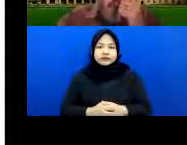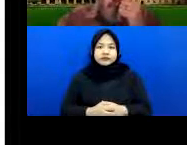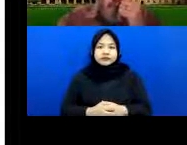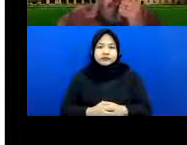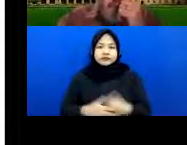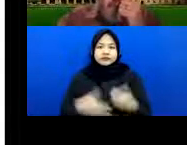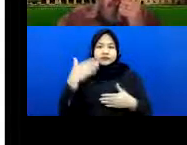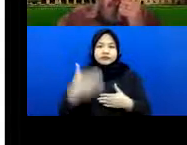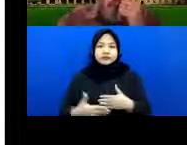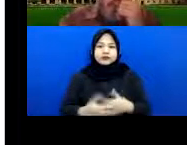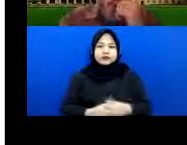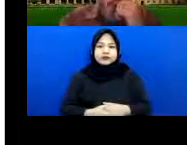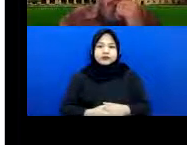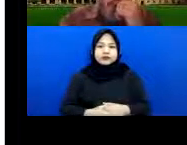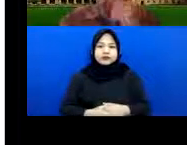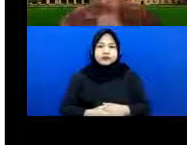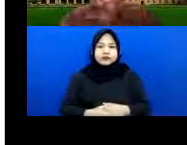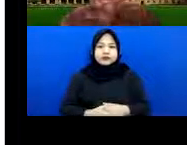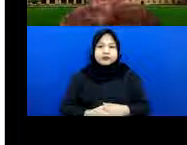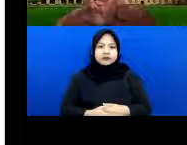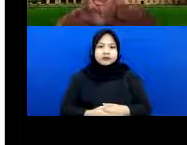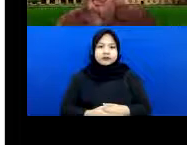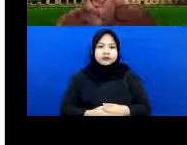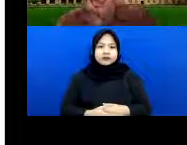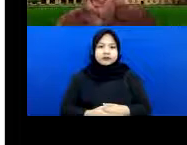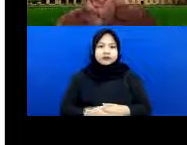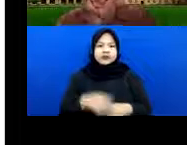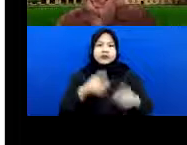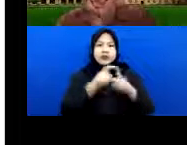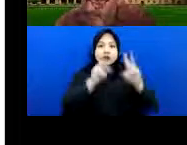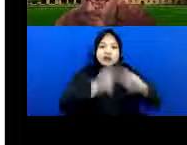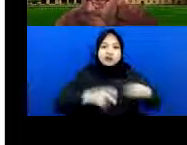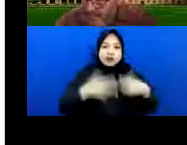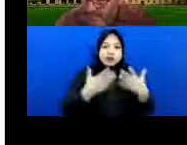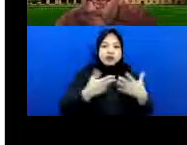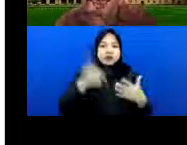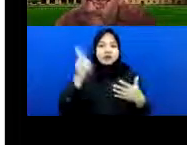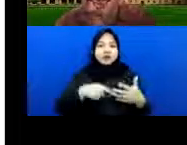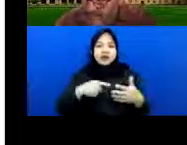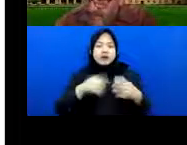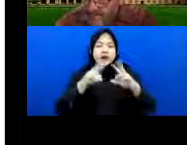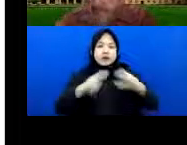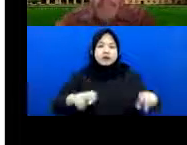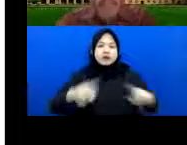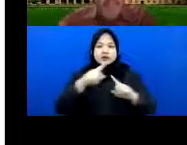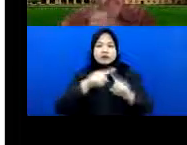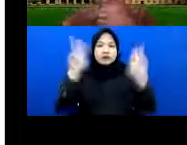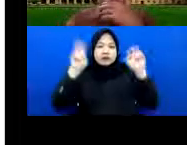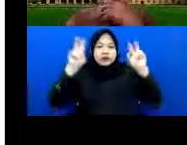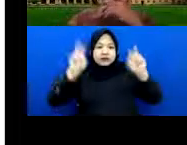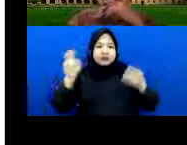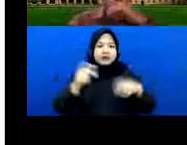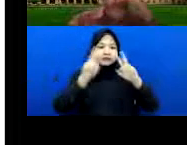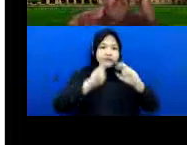Next one. So we're going to analyze the data by using thematic analysis, which is a method of